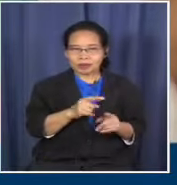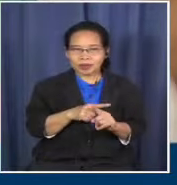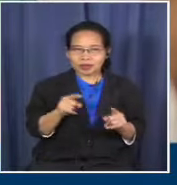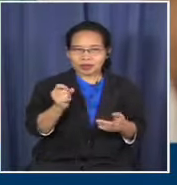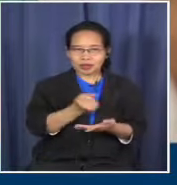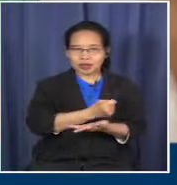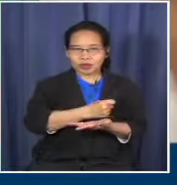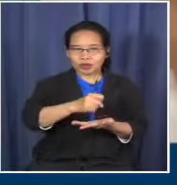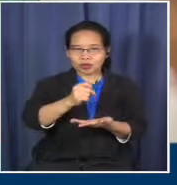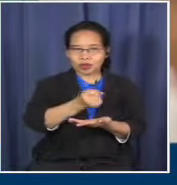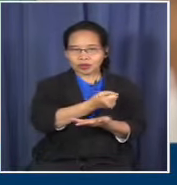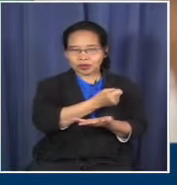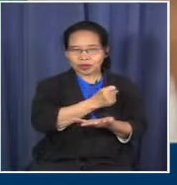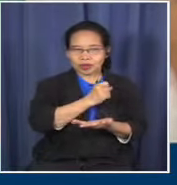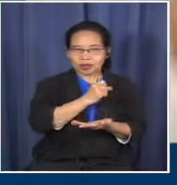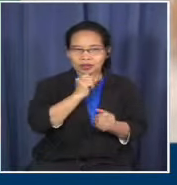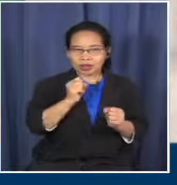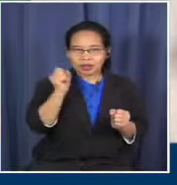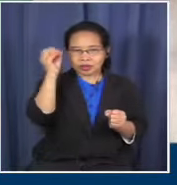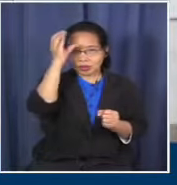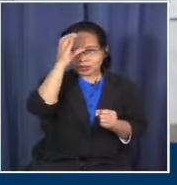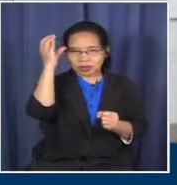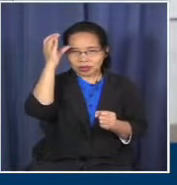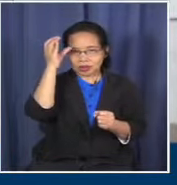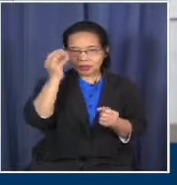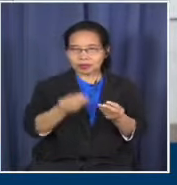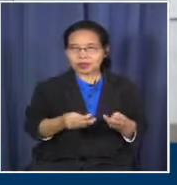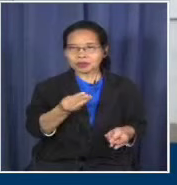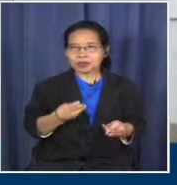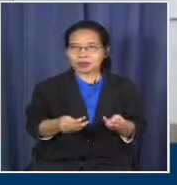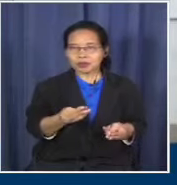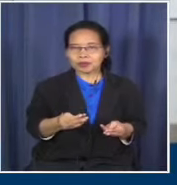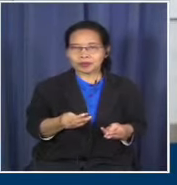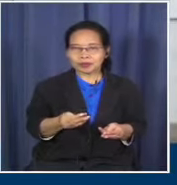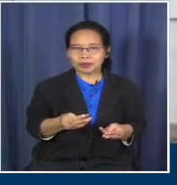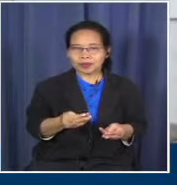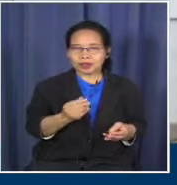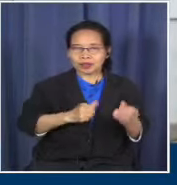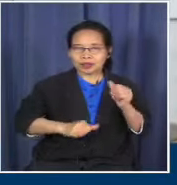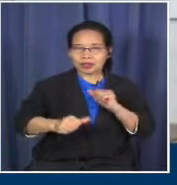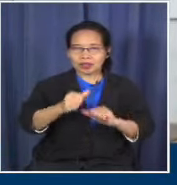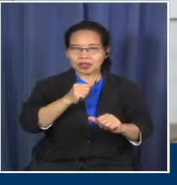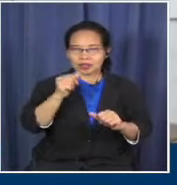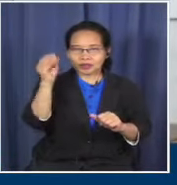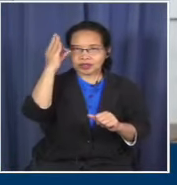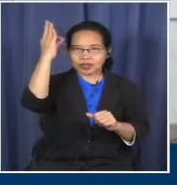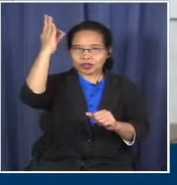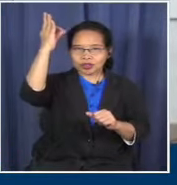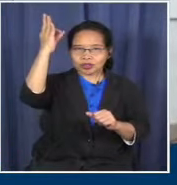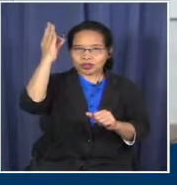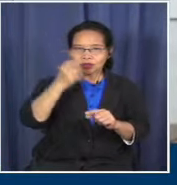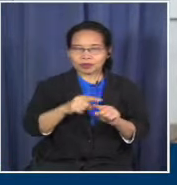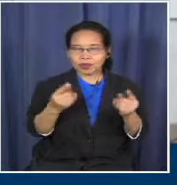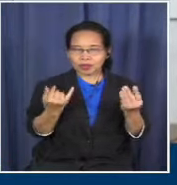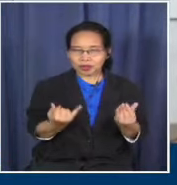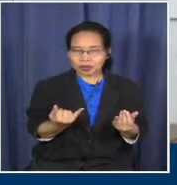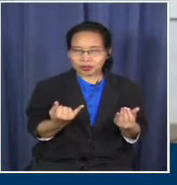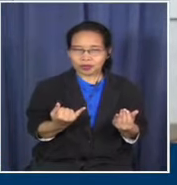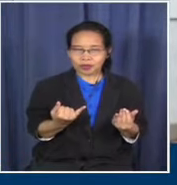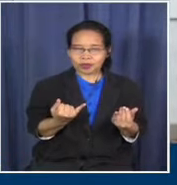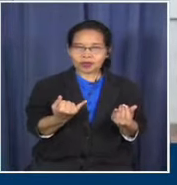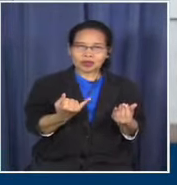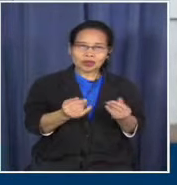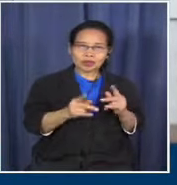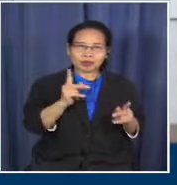holes. But that song can be considered, in those times, a science